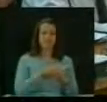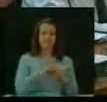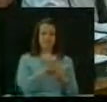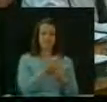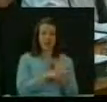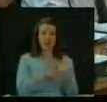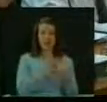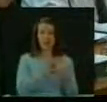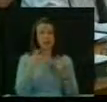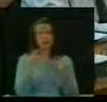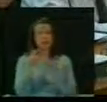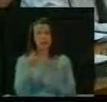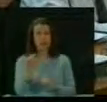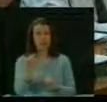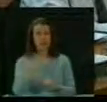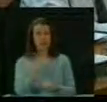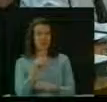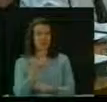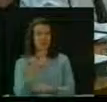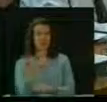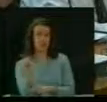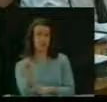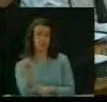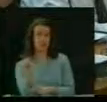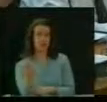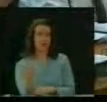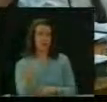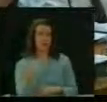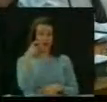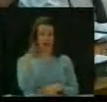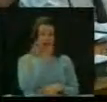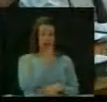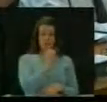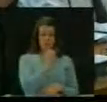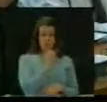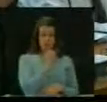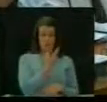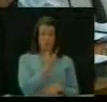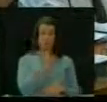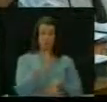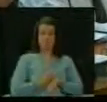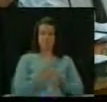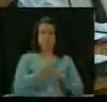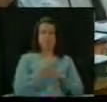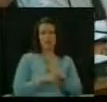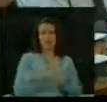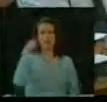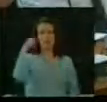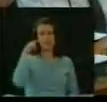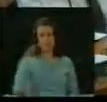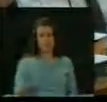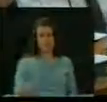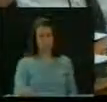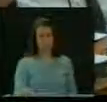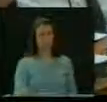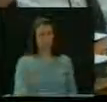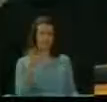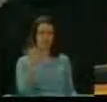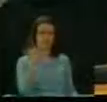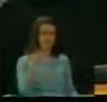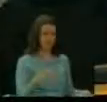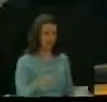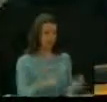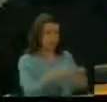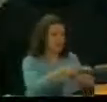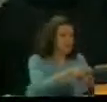the ethics commission do their job. But I think our job is to put that policy in place for them. Okay, thank you, Commissioner